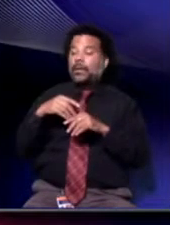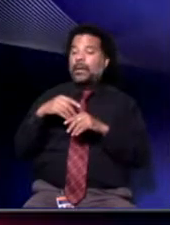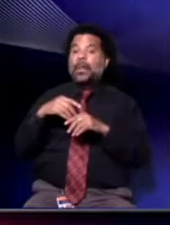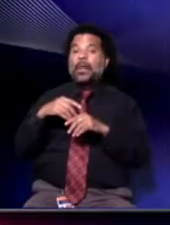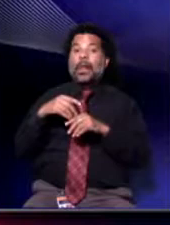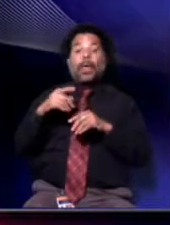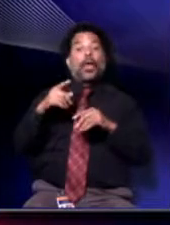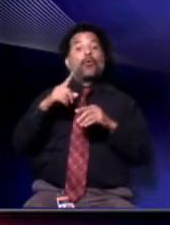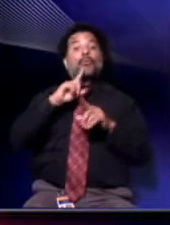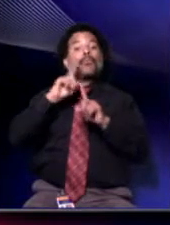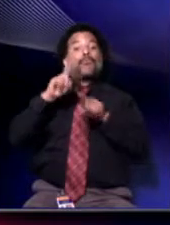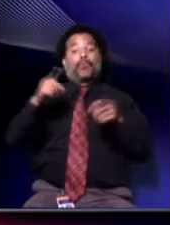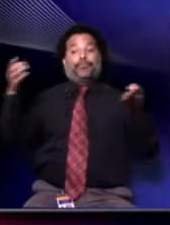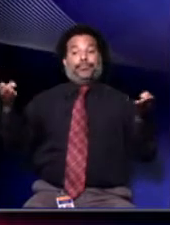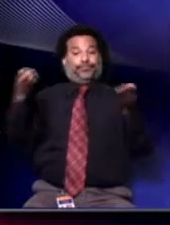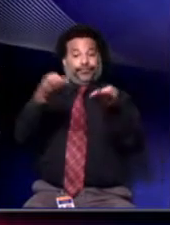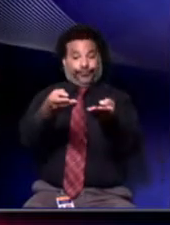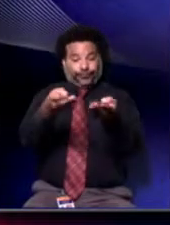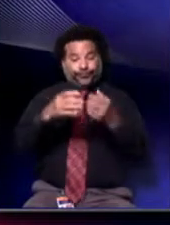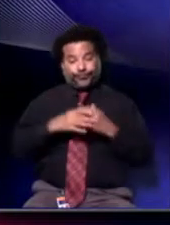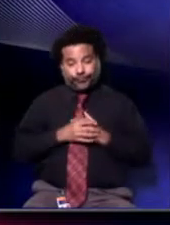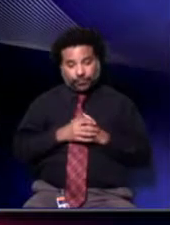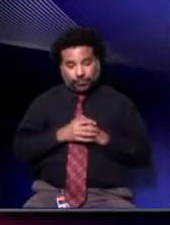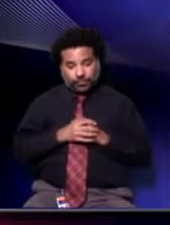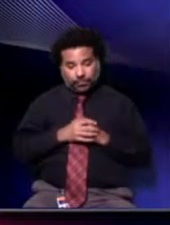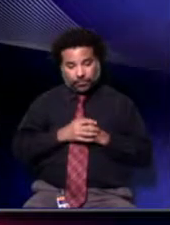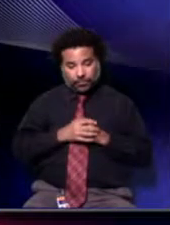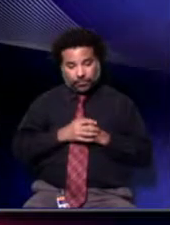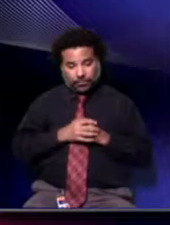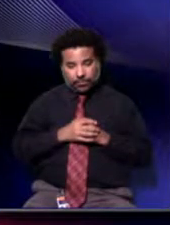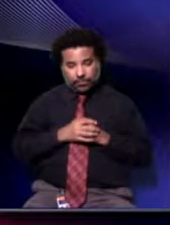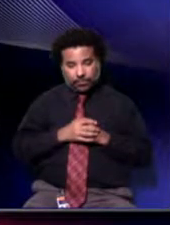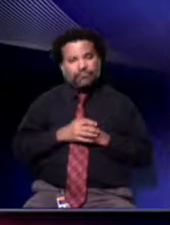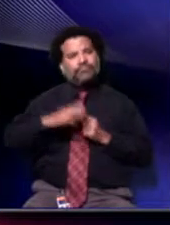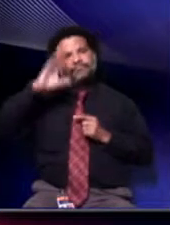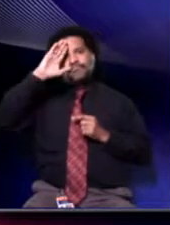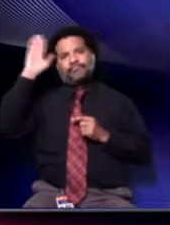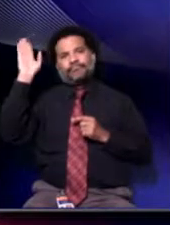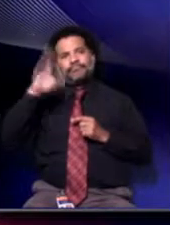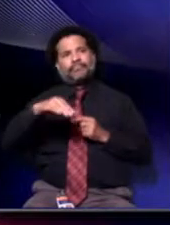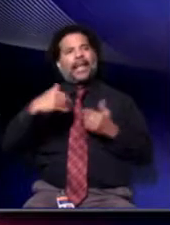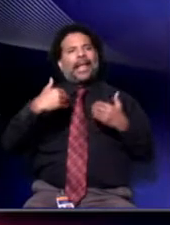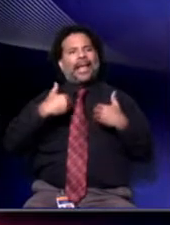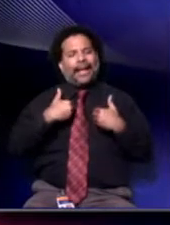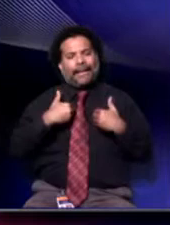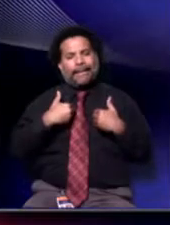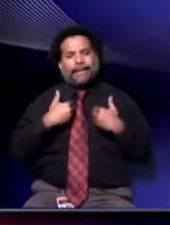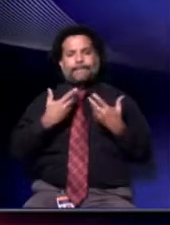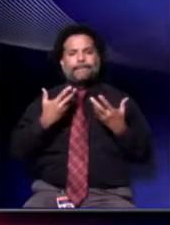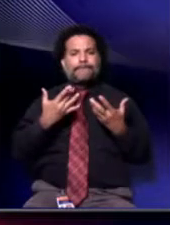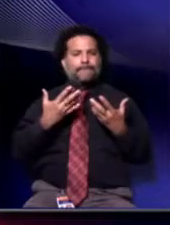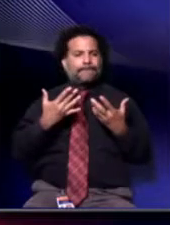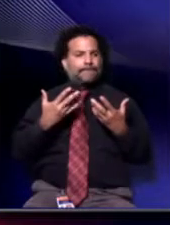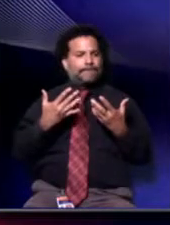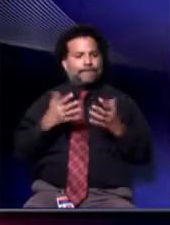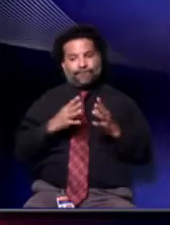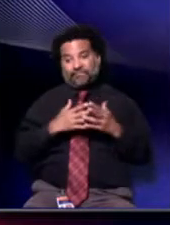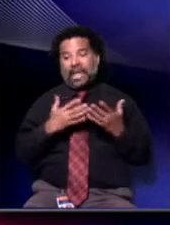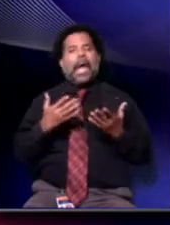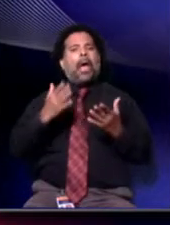two reports came, I know that we'll have an opportunity to maybe, even if it's just